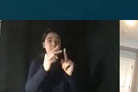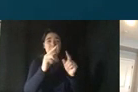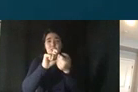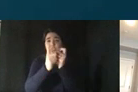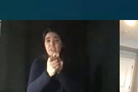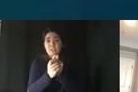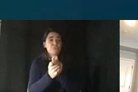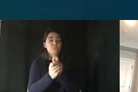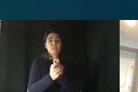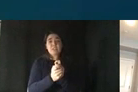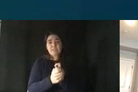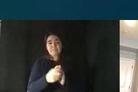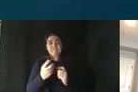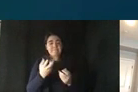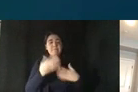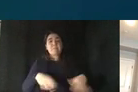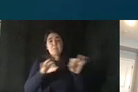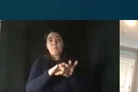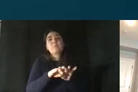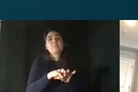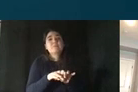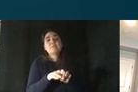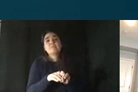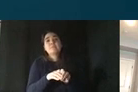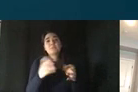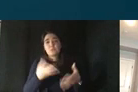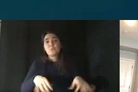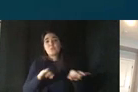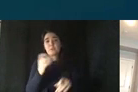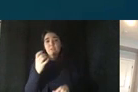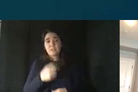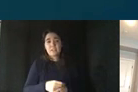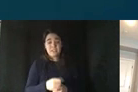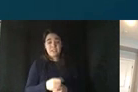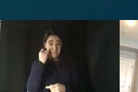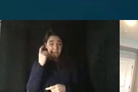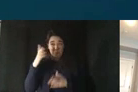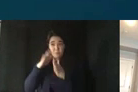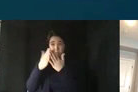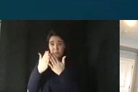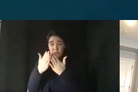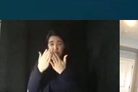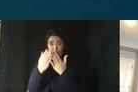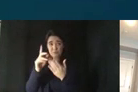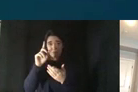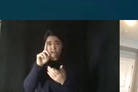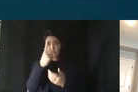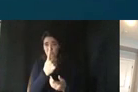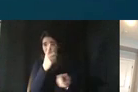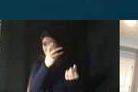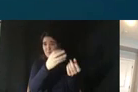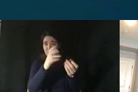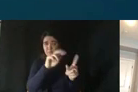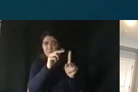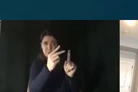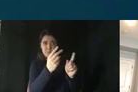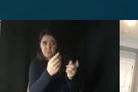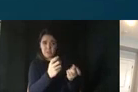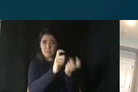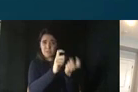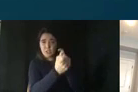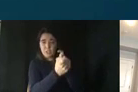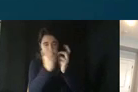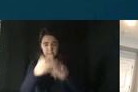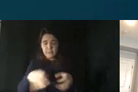one person, it's worth all the stress. It really is, because it's about changing hearts one at a time. You know, there